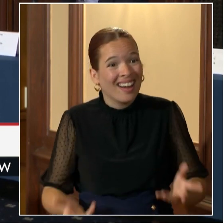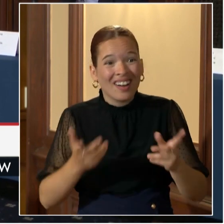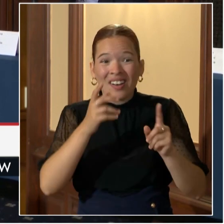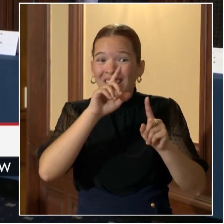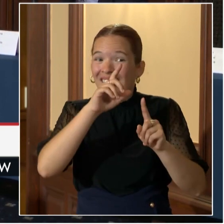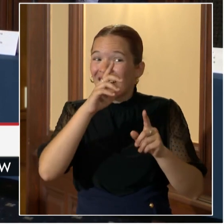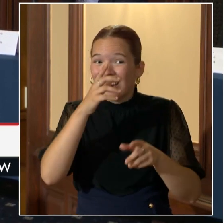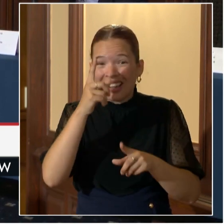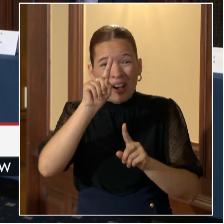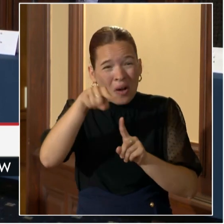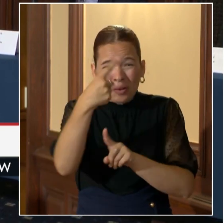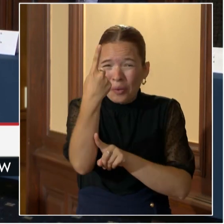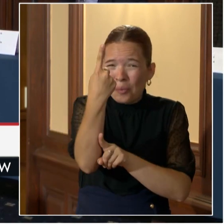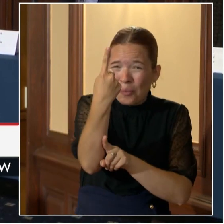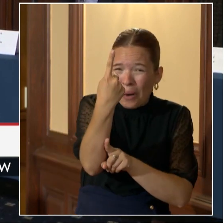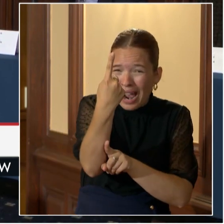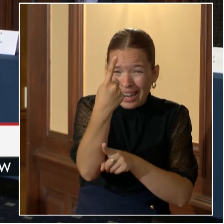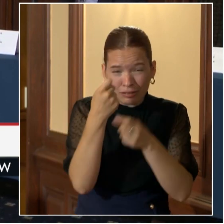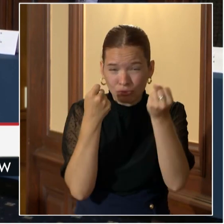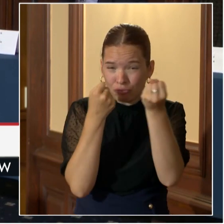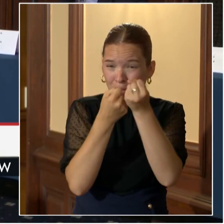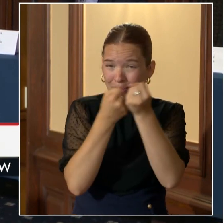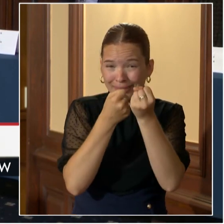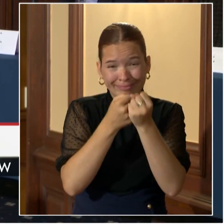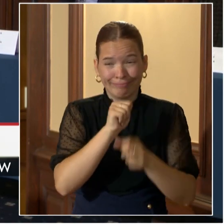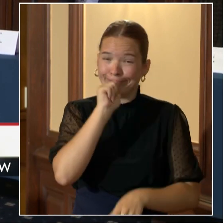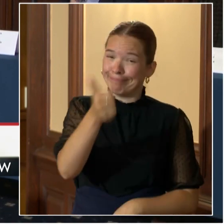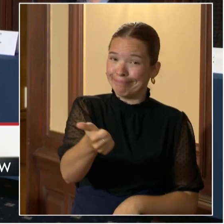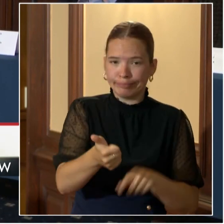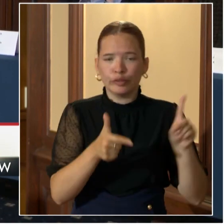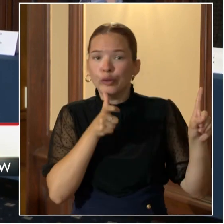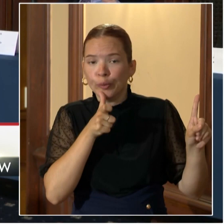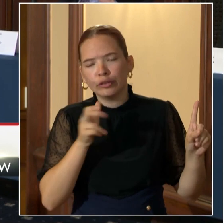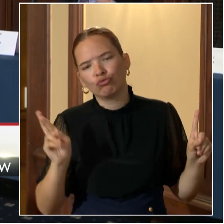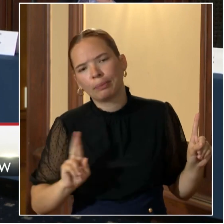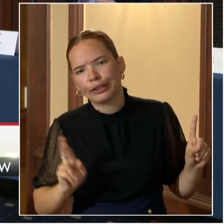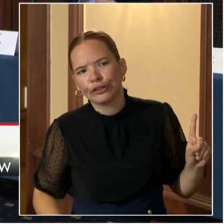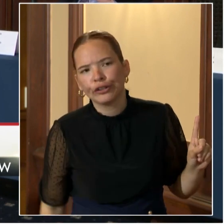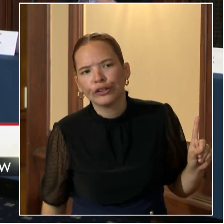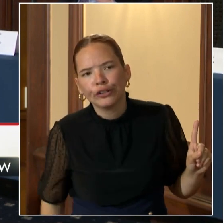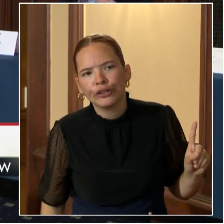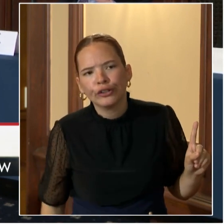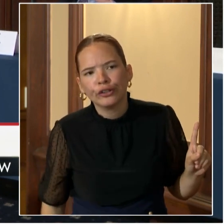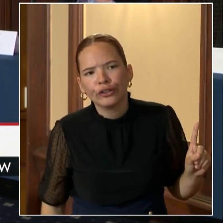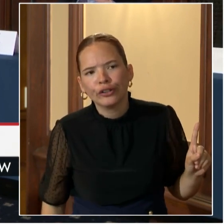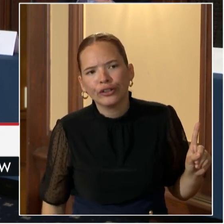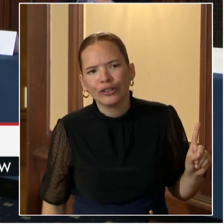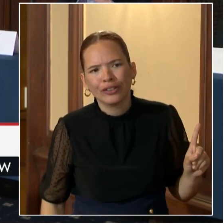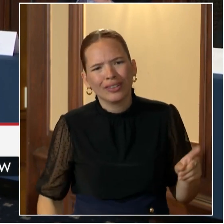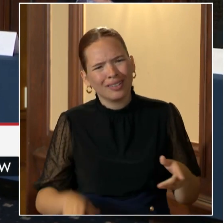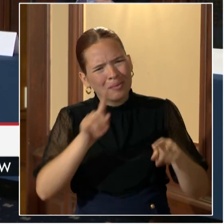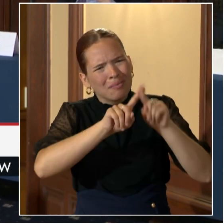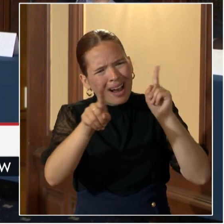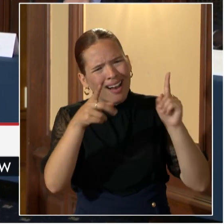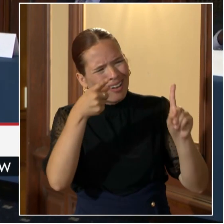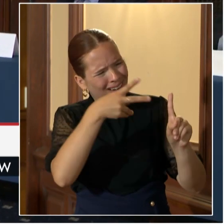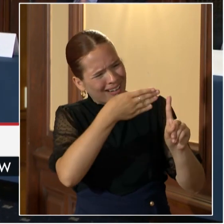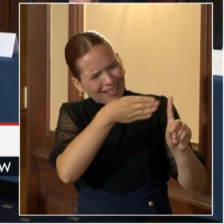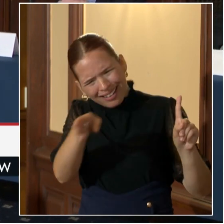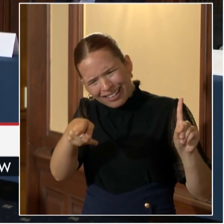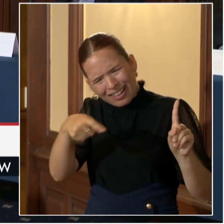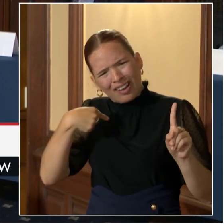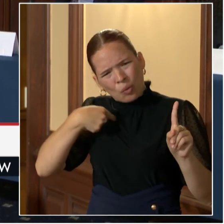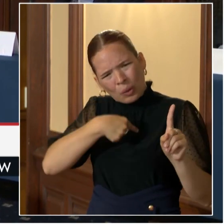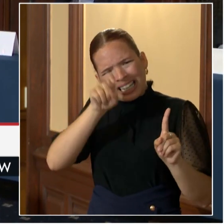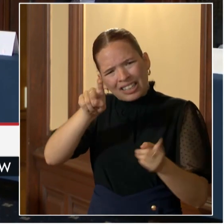And so we have to acknowledge that progress. We have to. Well, I'm not saying there's not progress, Well, Mayor. that is actually what you But statehood